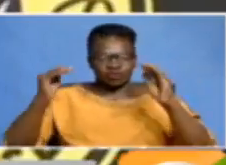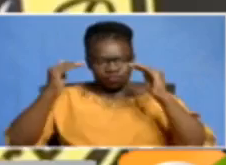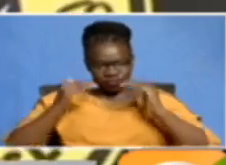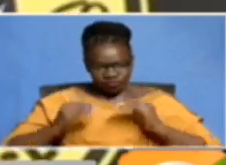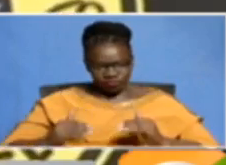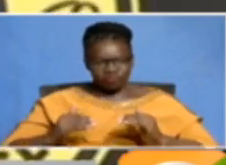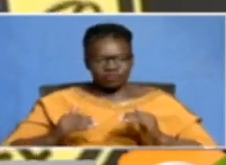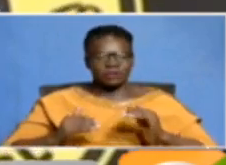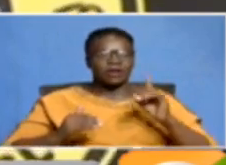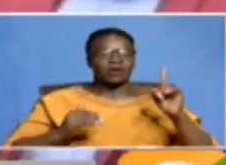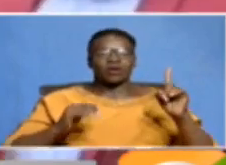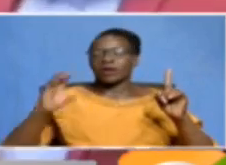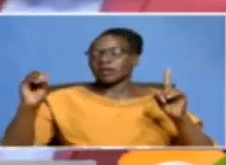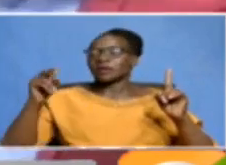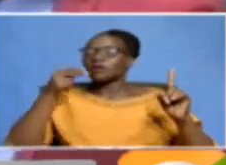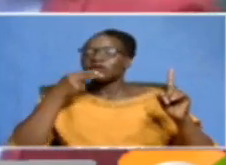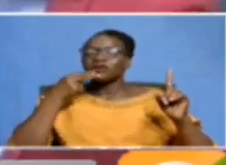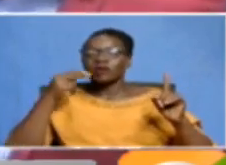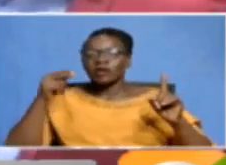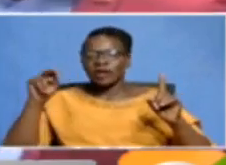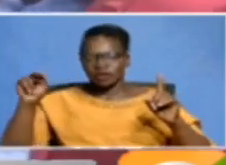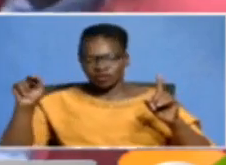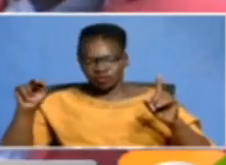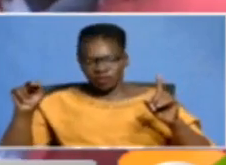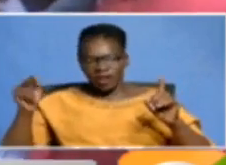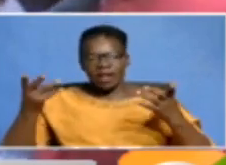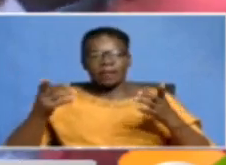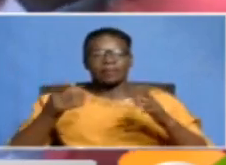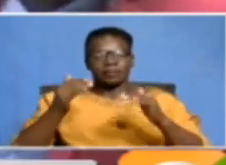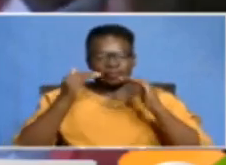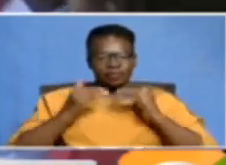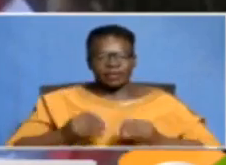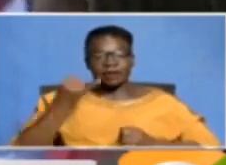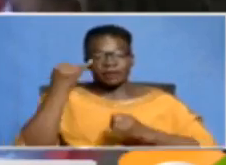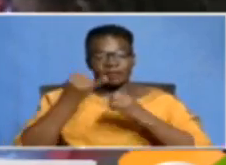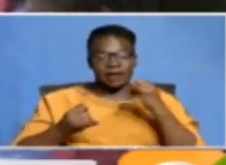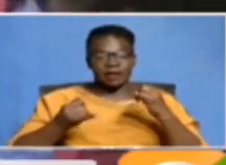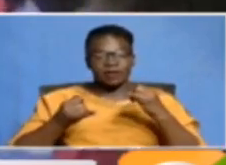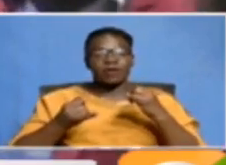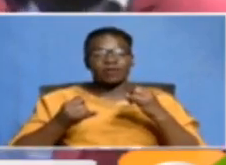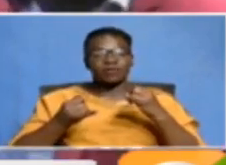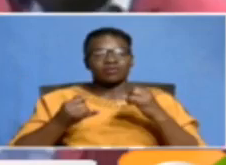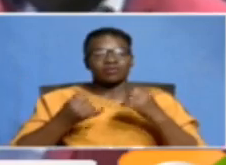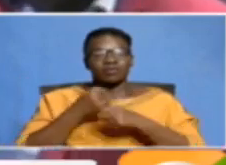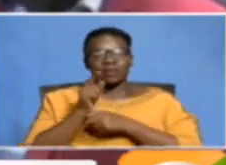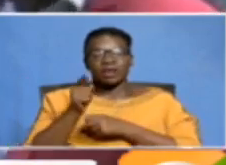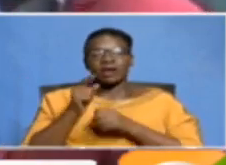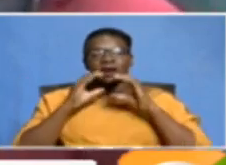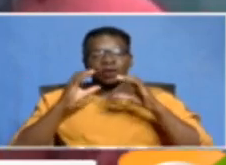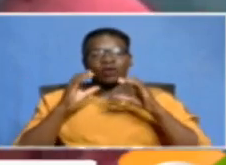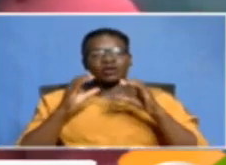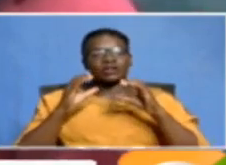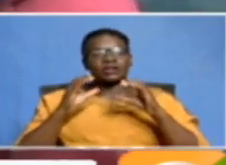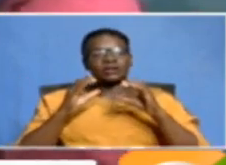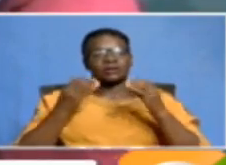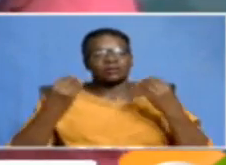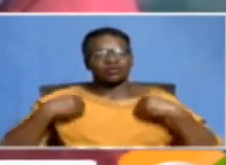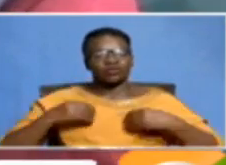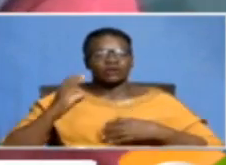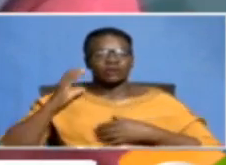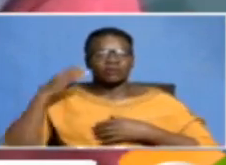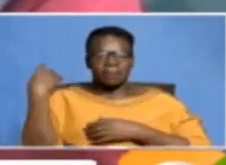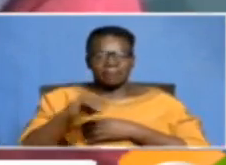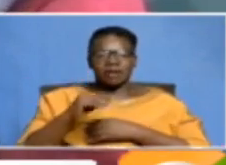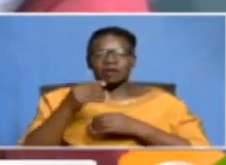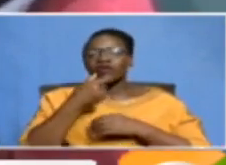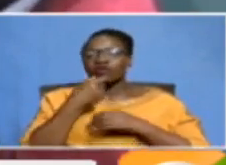1-0 win over Nzoia Sugar at Sudi Stadium. The final match of the season saw Robert Matano coached outfit beat champions Gor Mahia